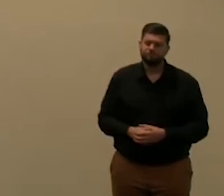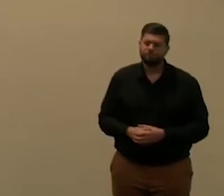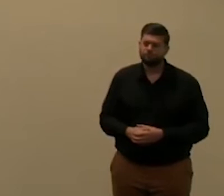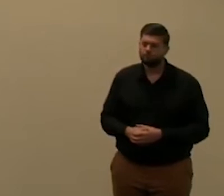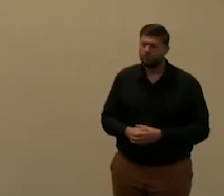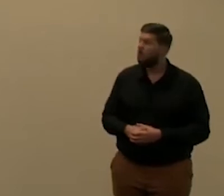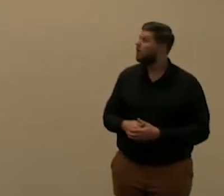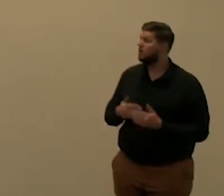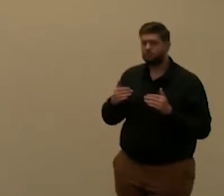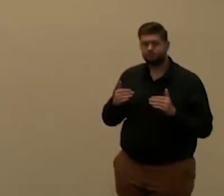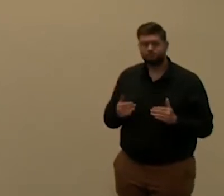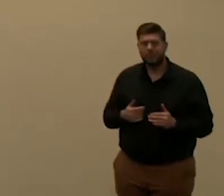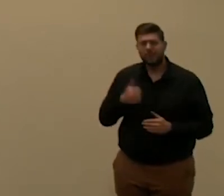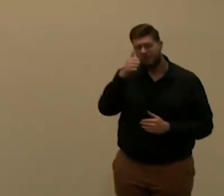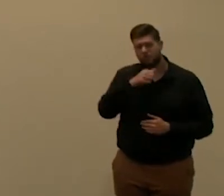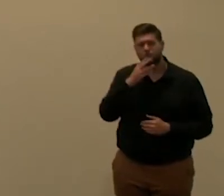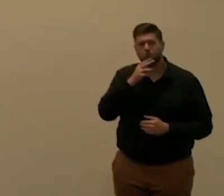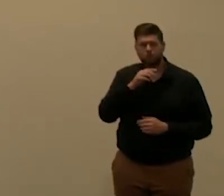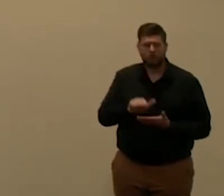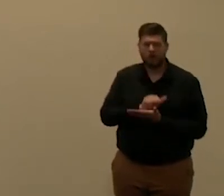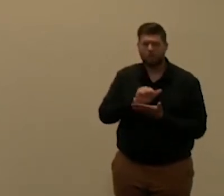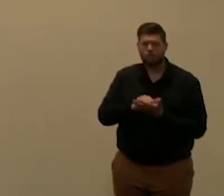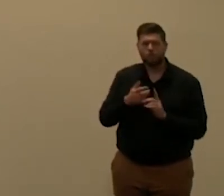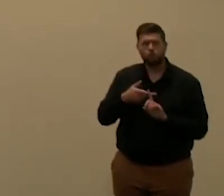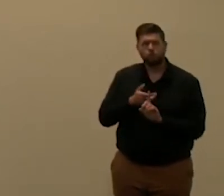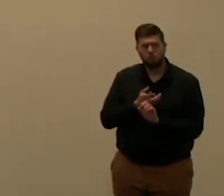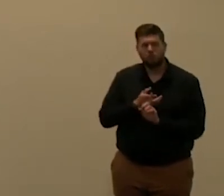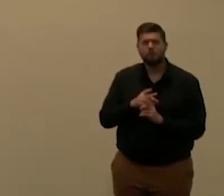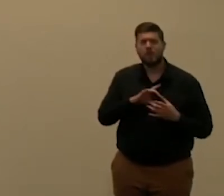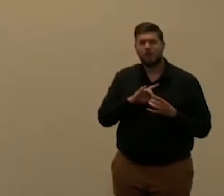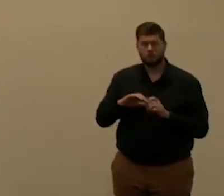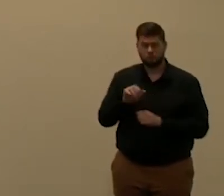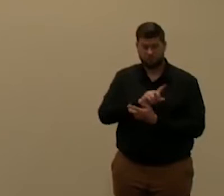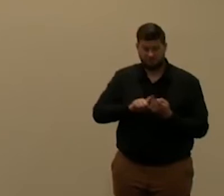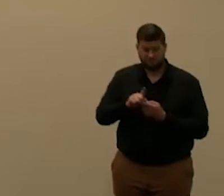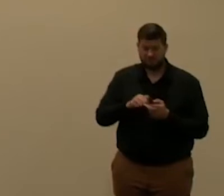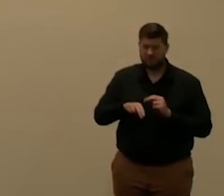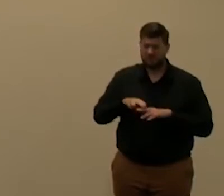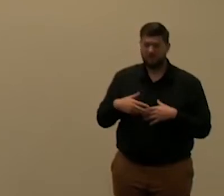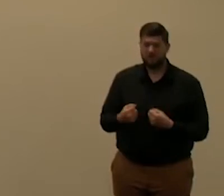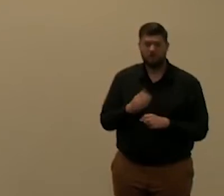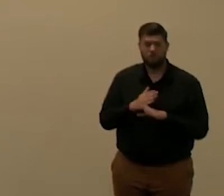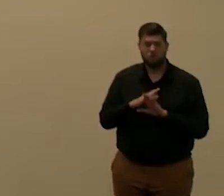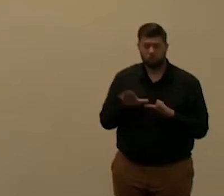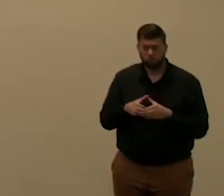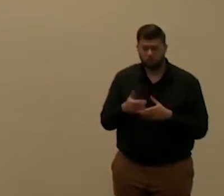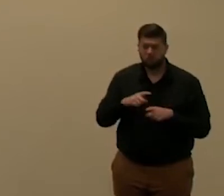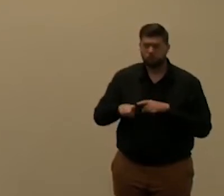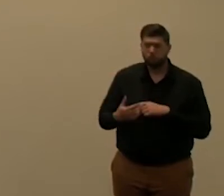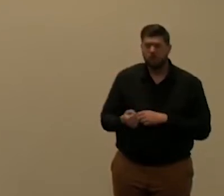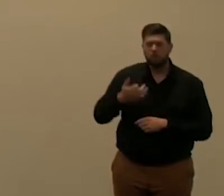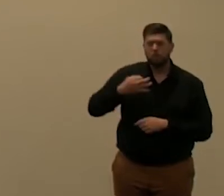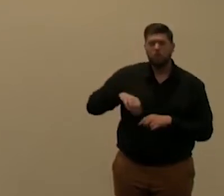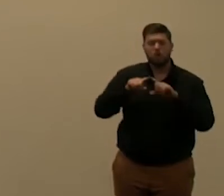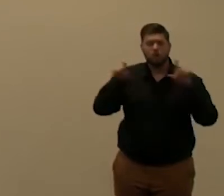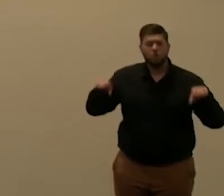And then, of course, use the proper tools for the kind of meeting that you're having. If you're having a workshop, try to add a whiteboard, for example. If you're having